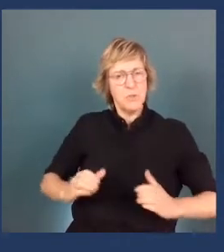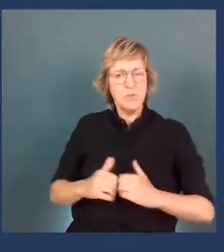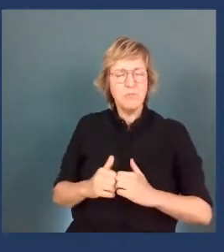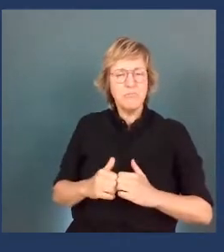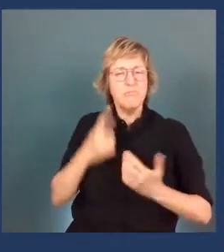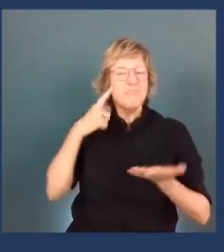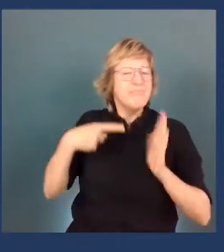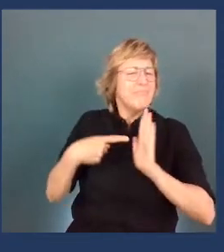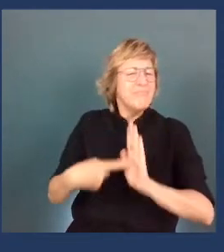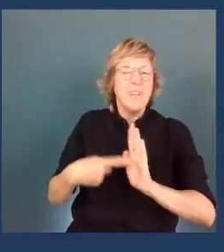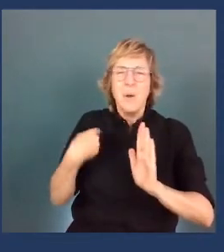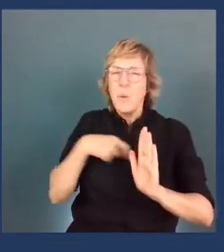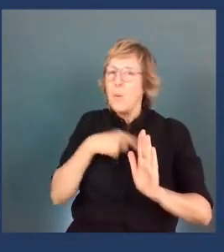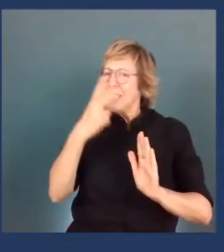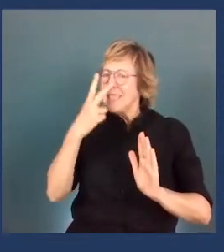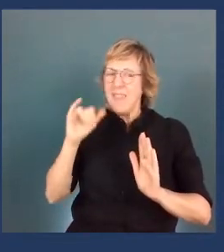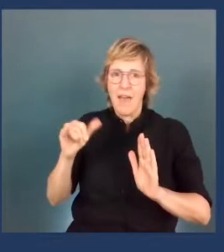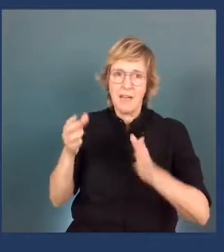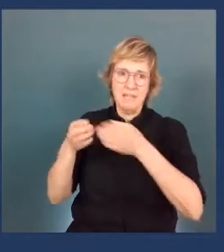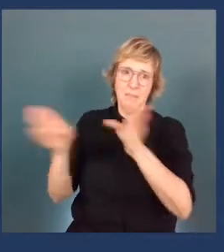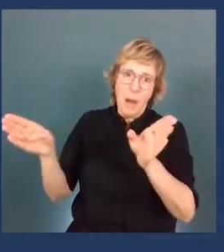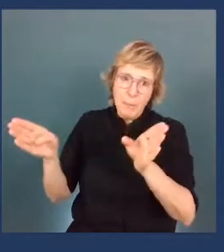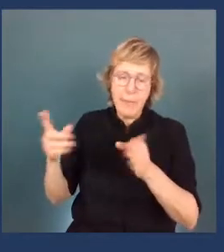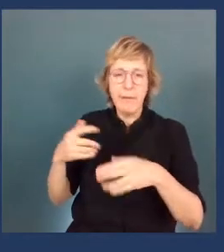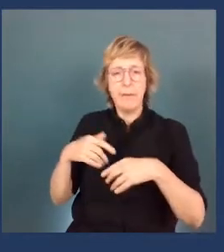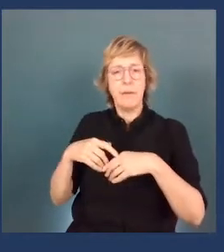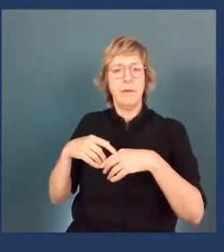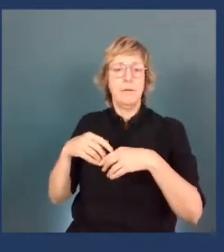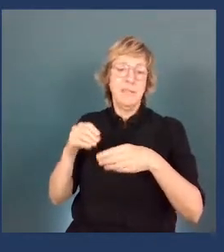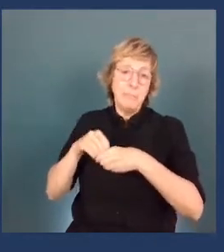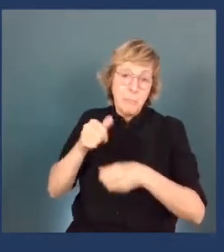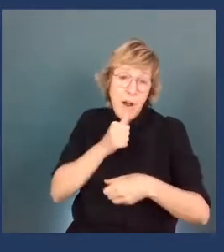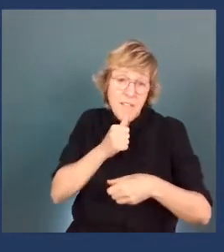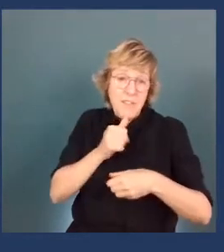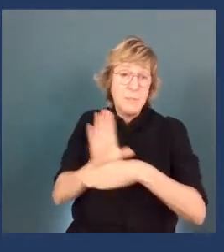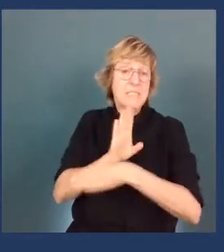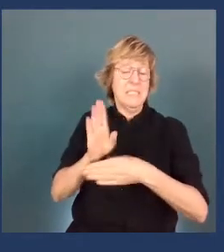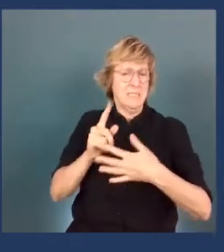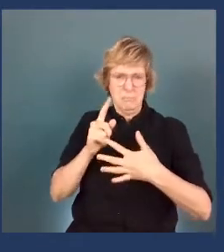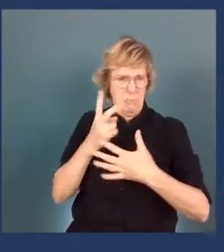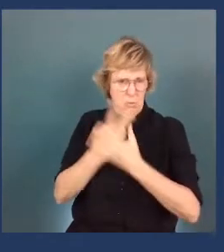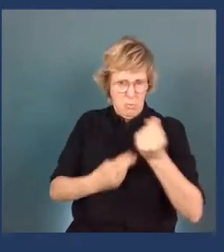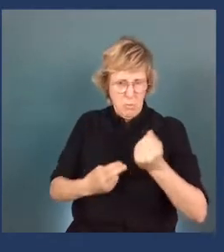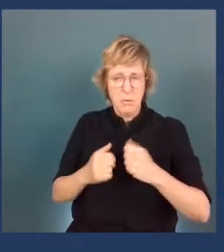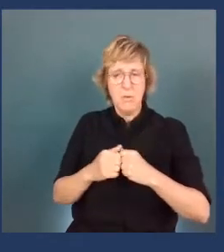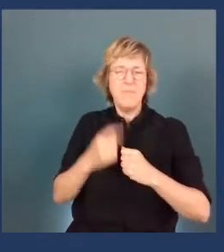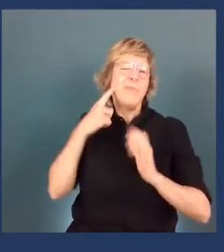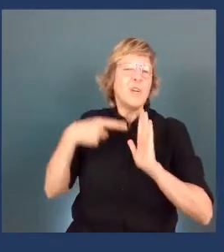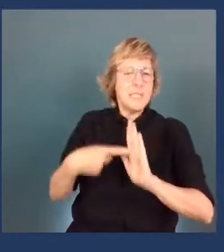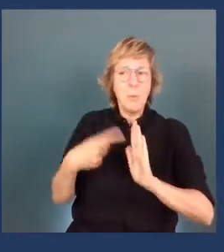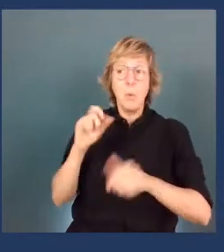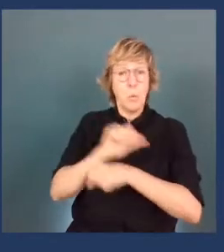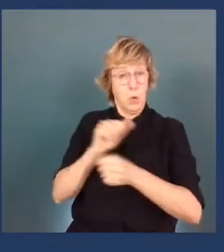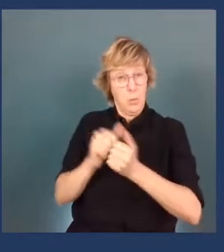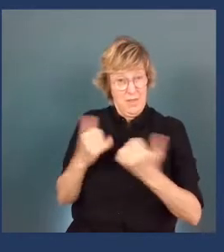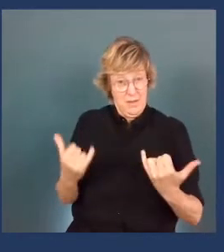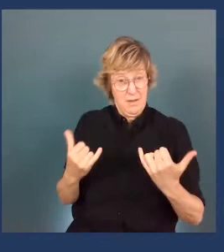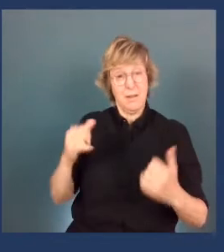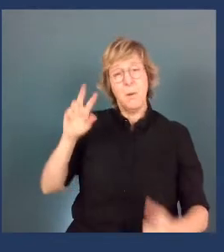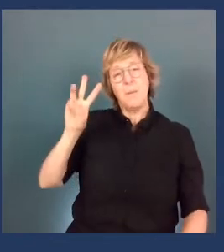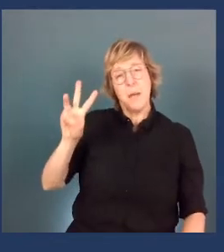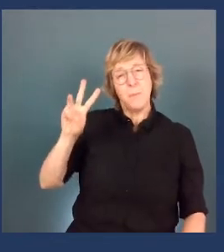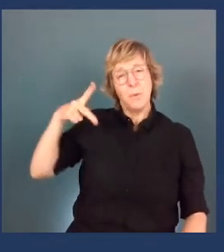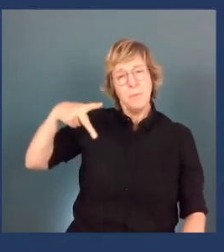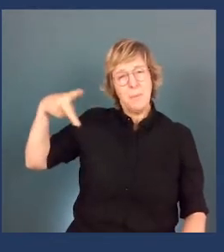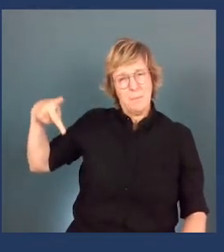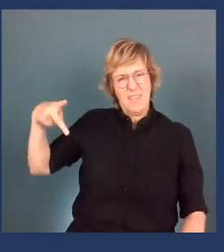many examples of this. We see it a lot in the public sector, in the private sector. One of my favorite examples, we're working with WPP, which